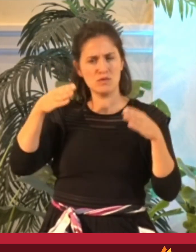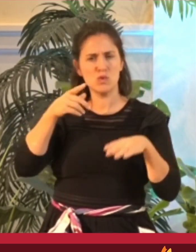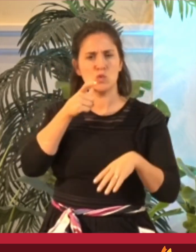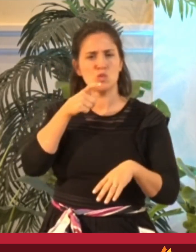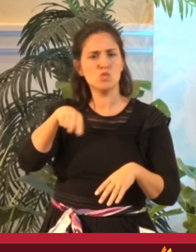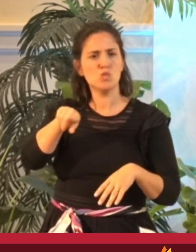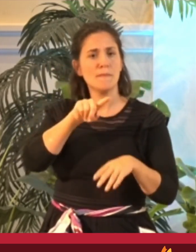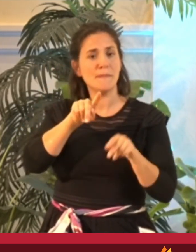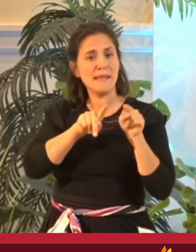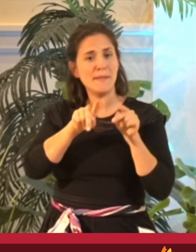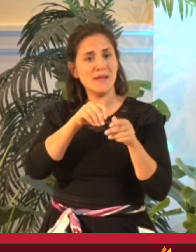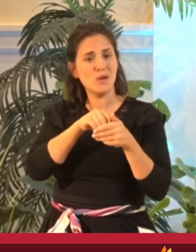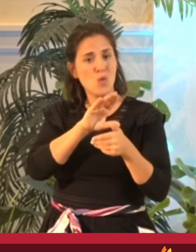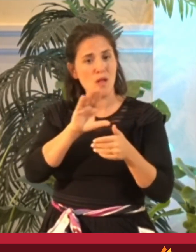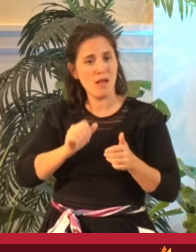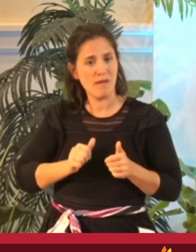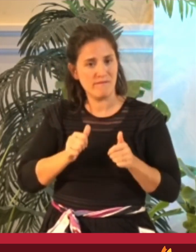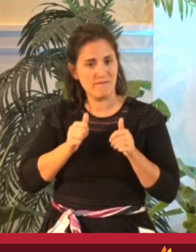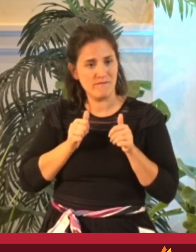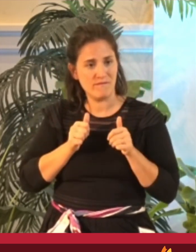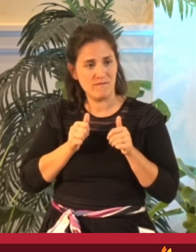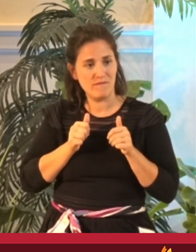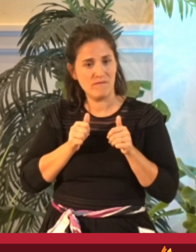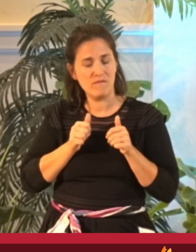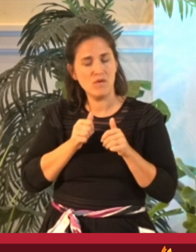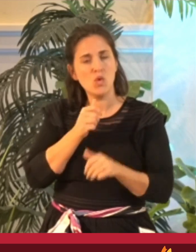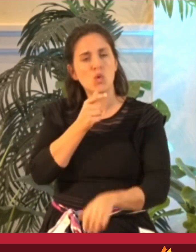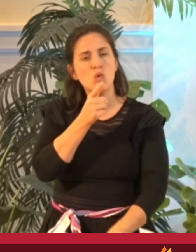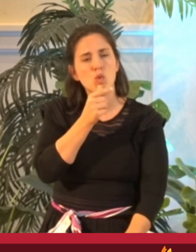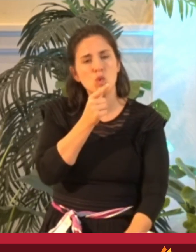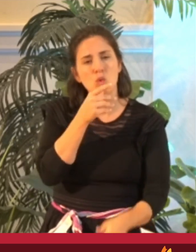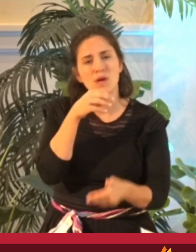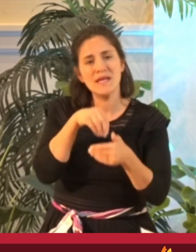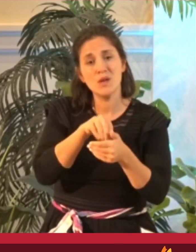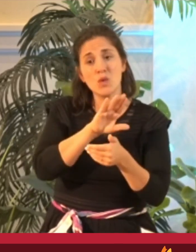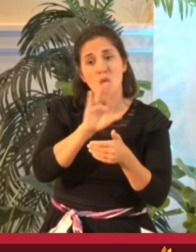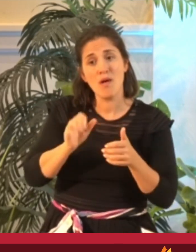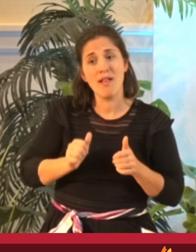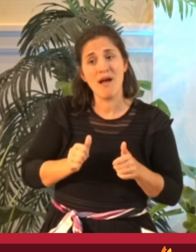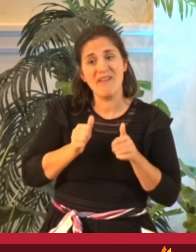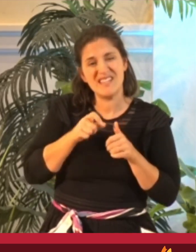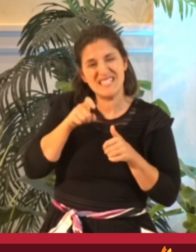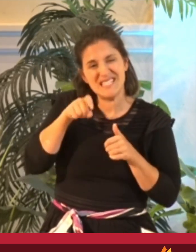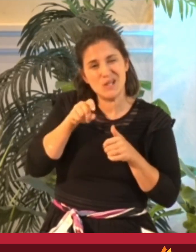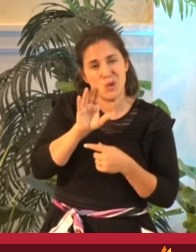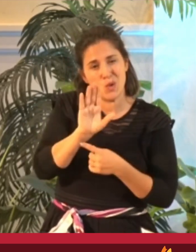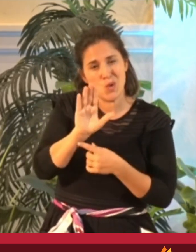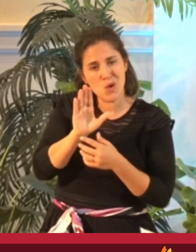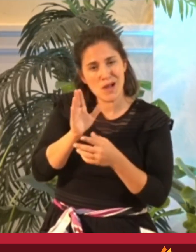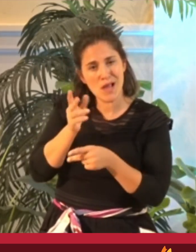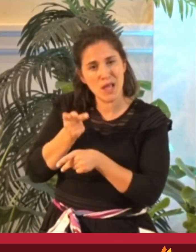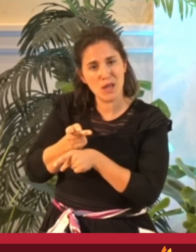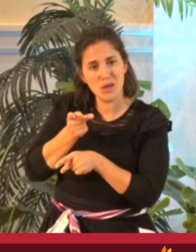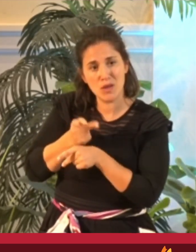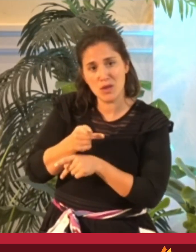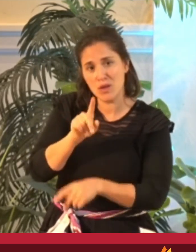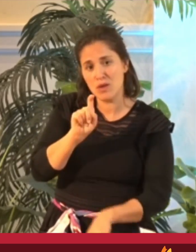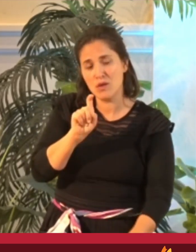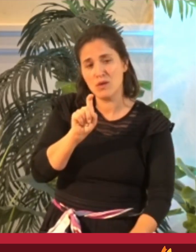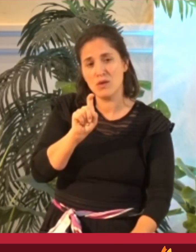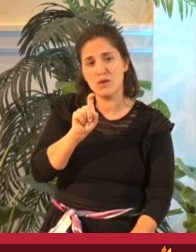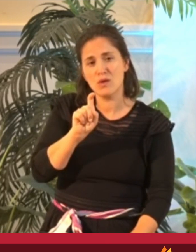those who might need your care today, those who could benefit from a kind